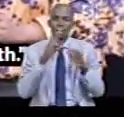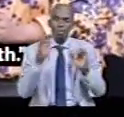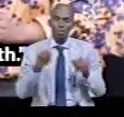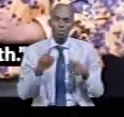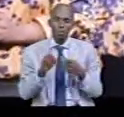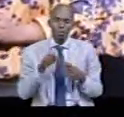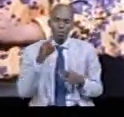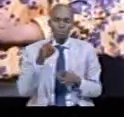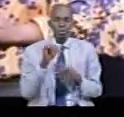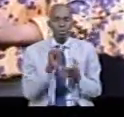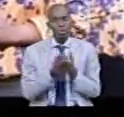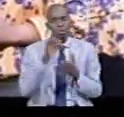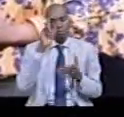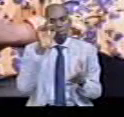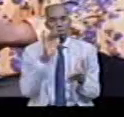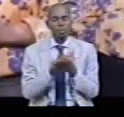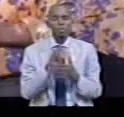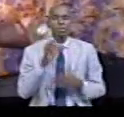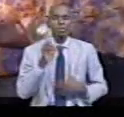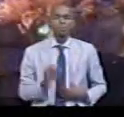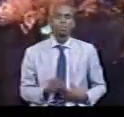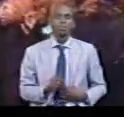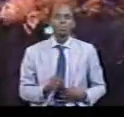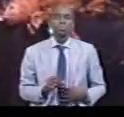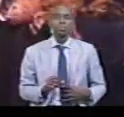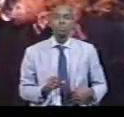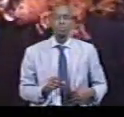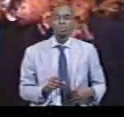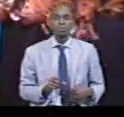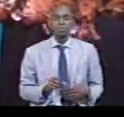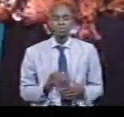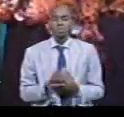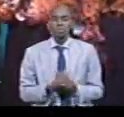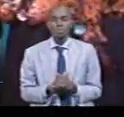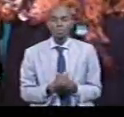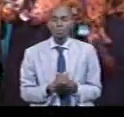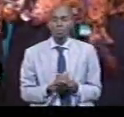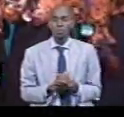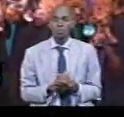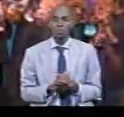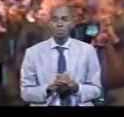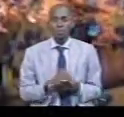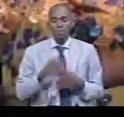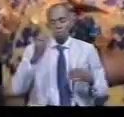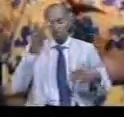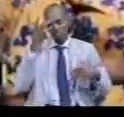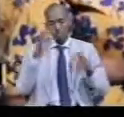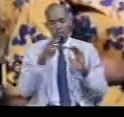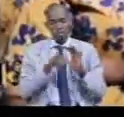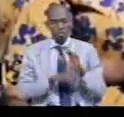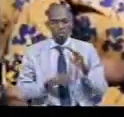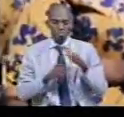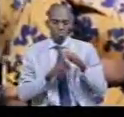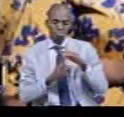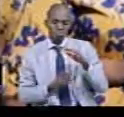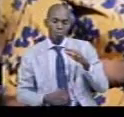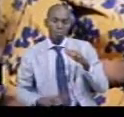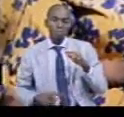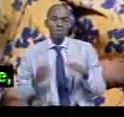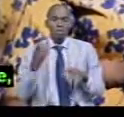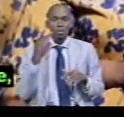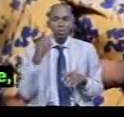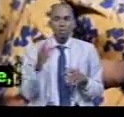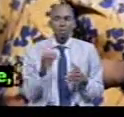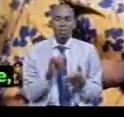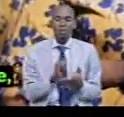that believeth. We've seen cancer disappear. We've seen broken bodies